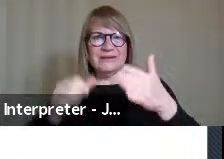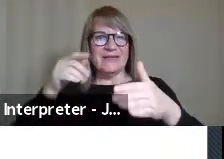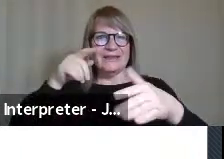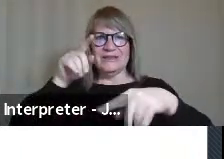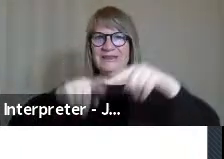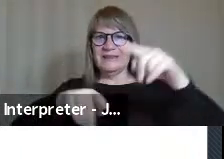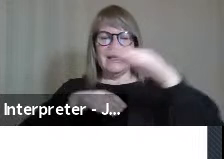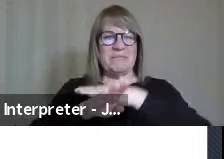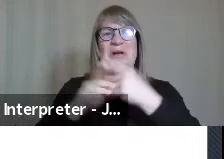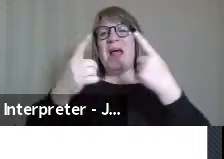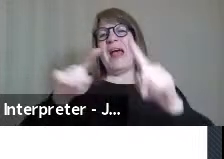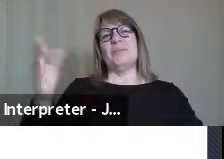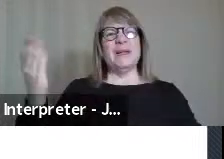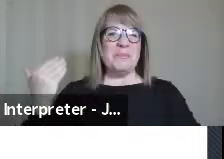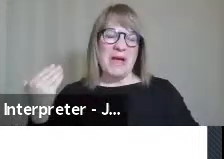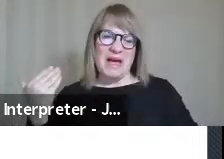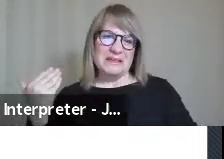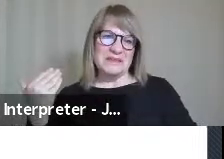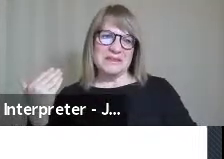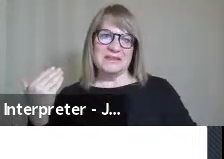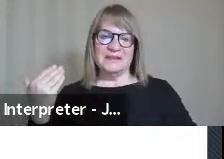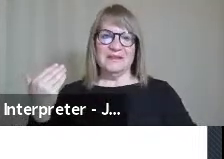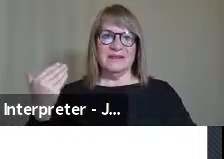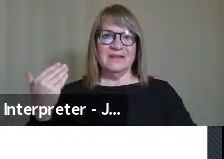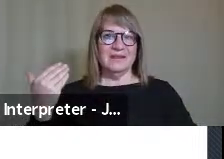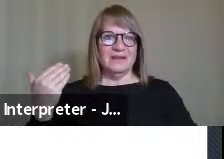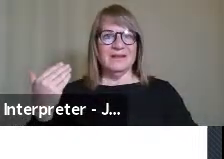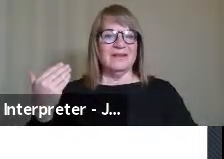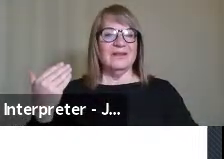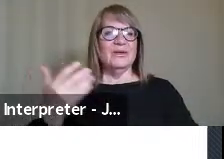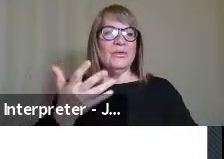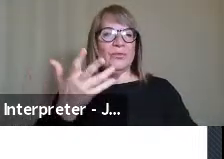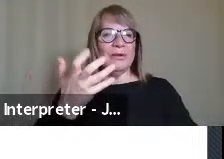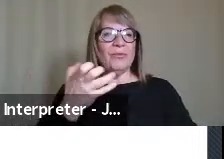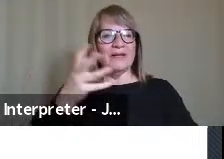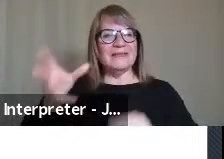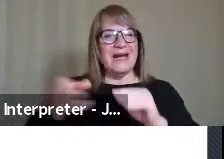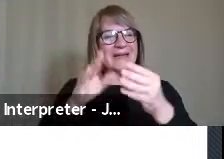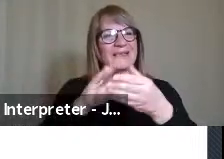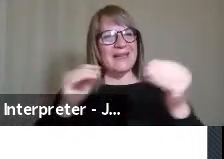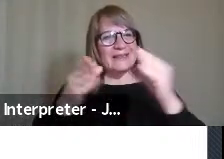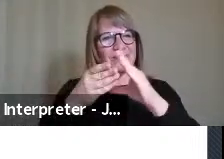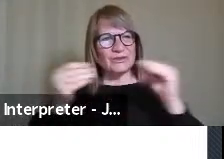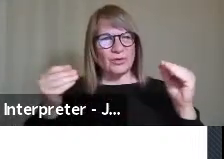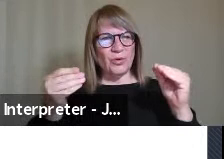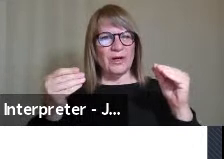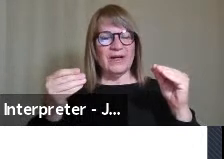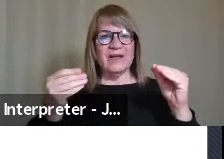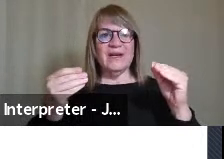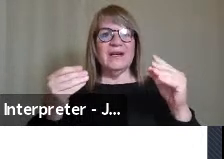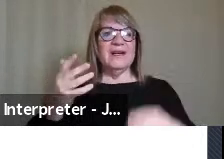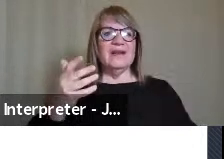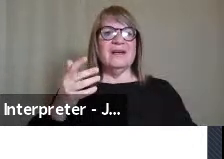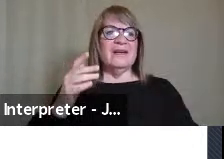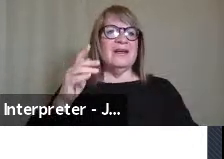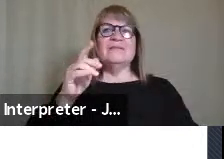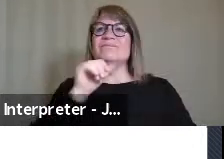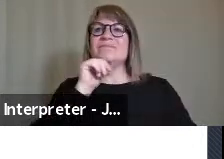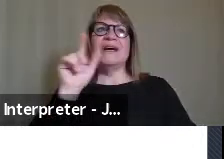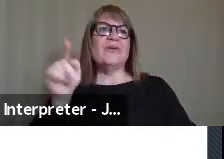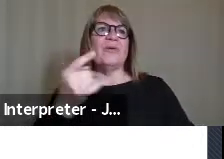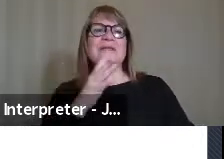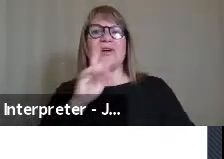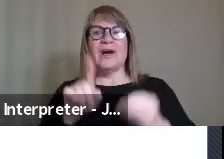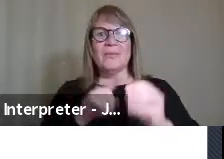beyond narratives that can sometimes reify notions of deviance and defect and